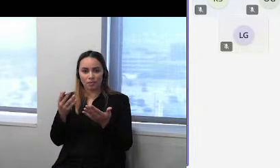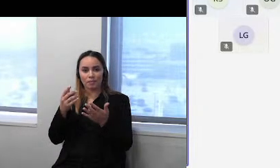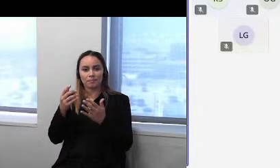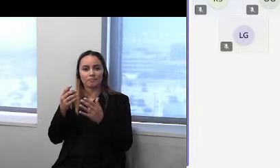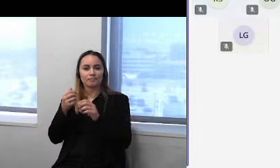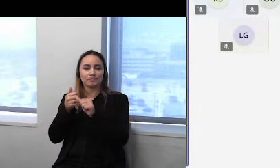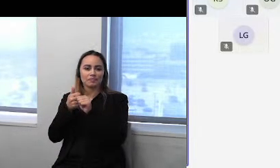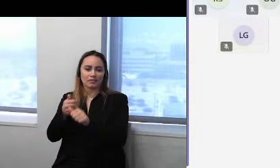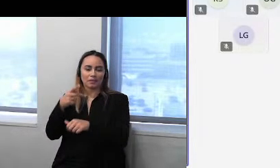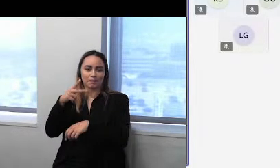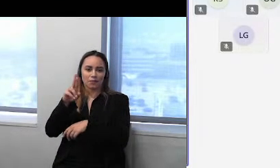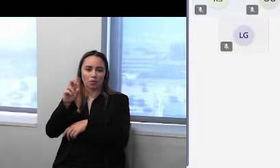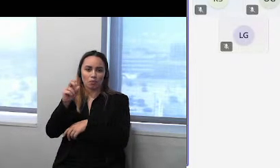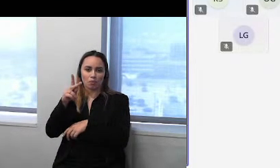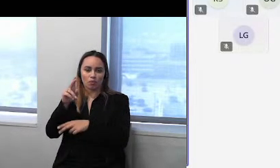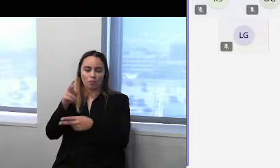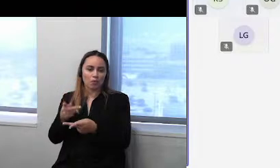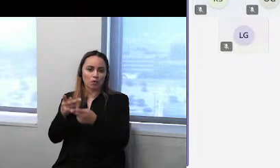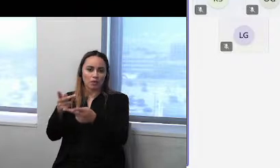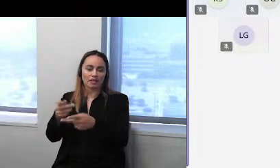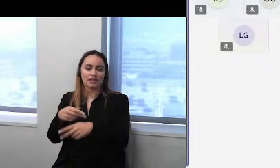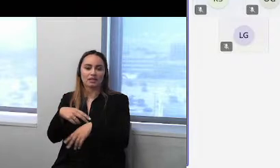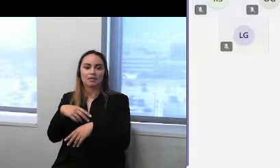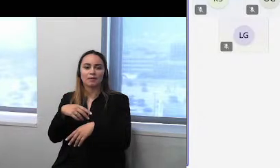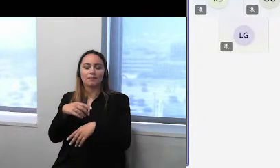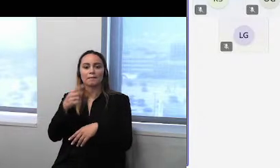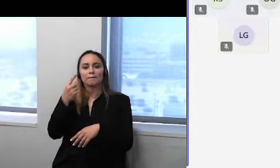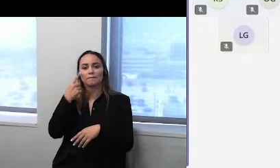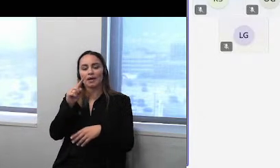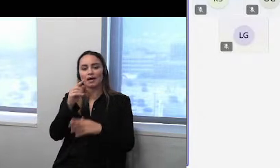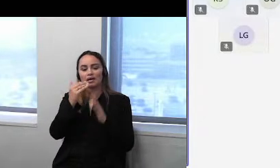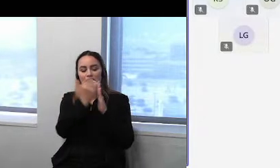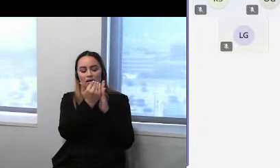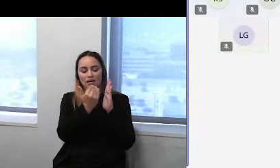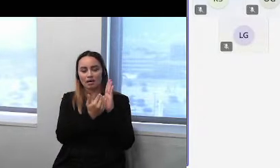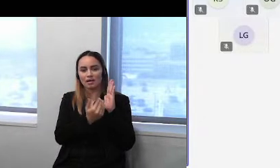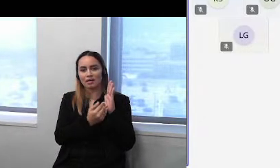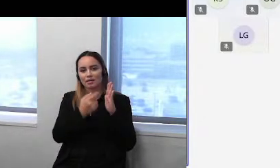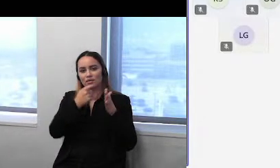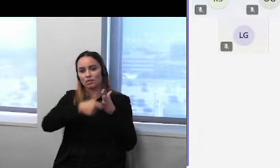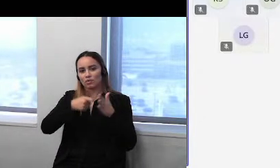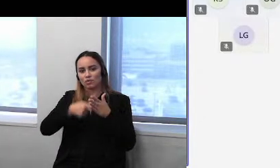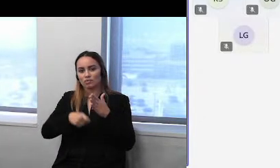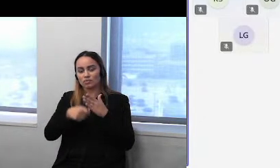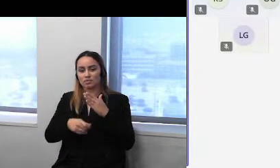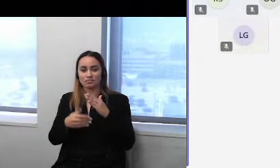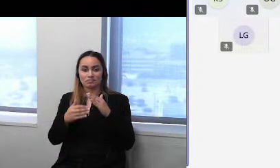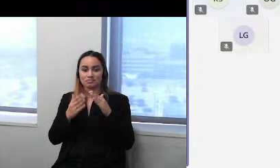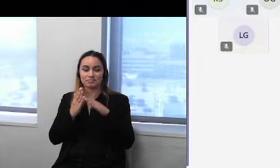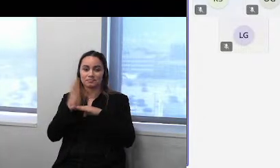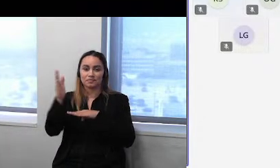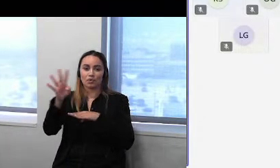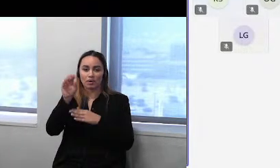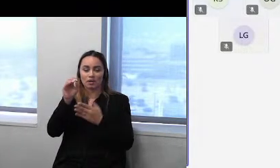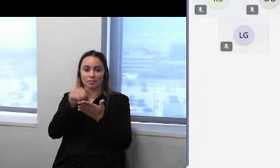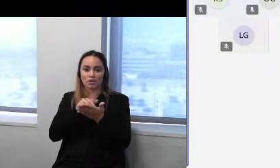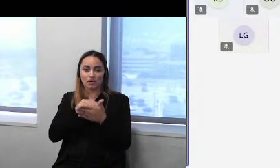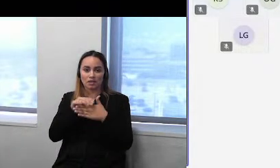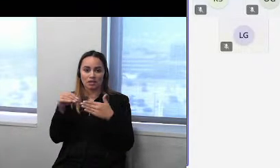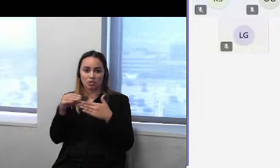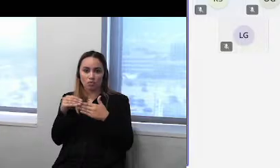Okay. of $40+ million. Okay. The question, as I understood from the